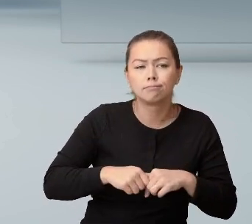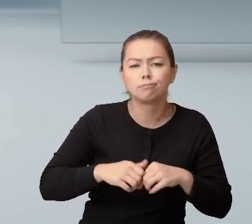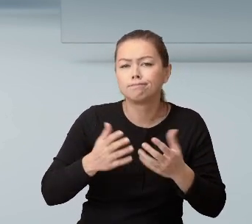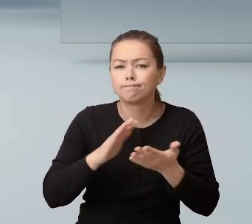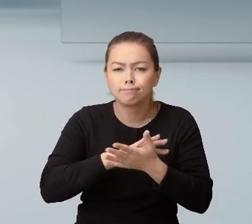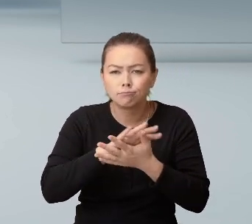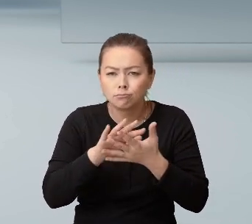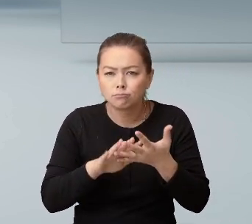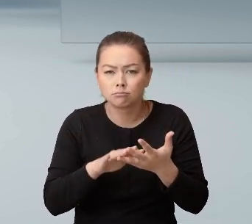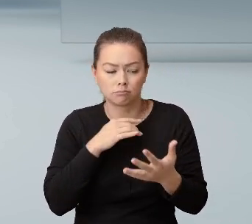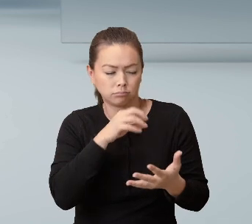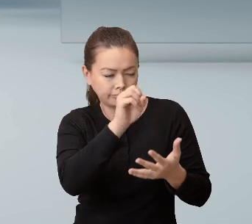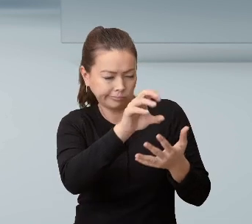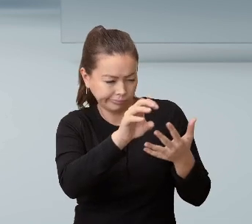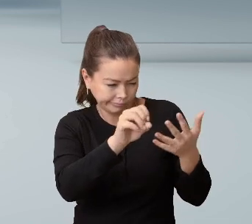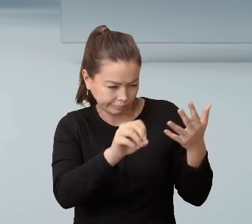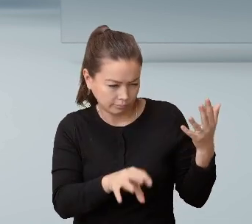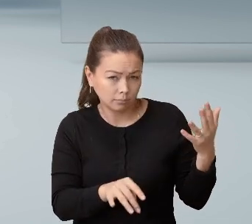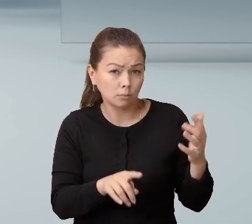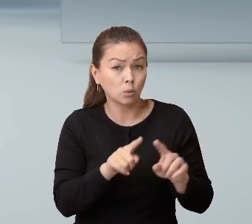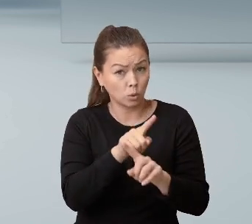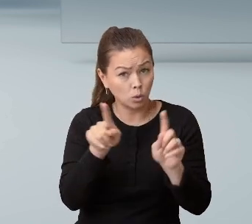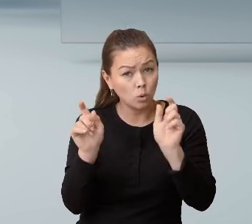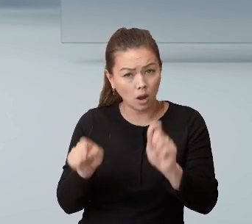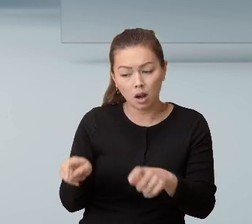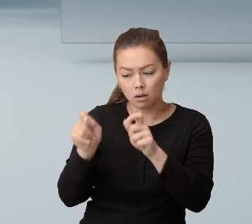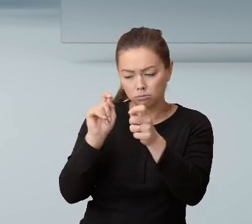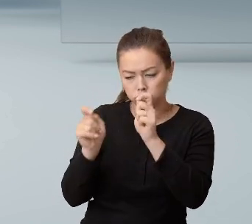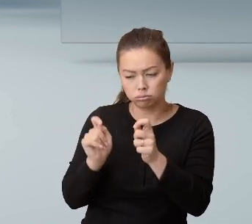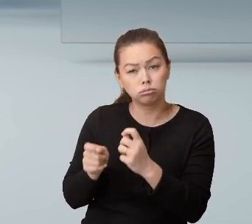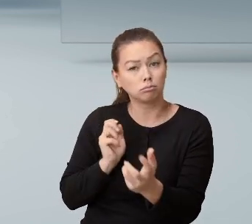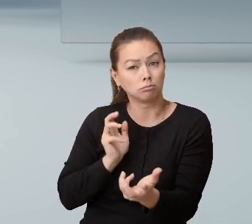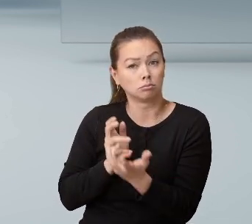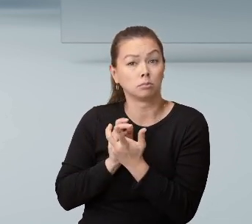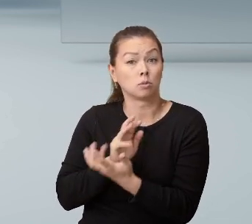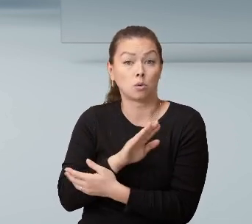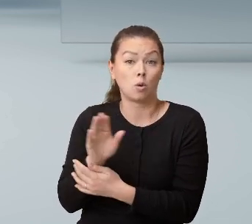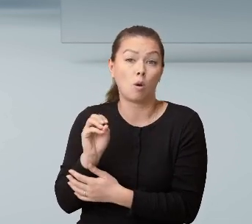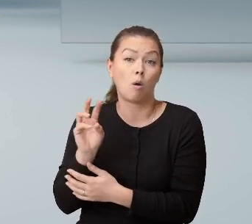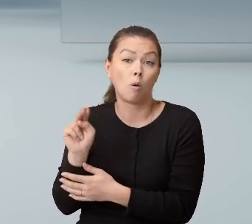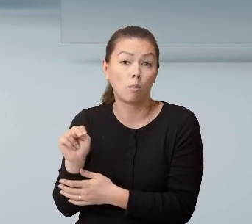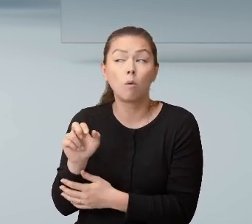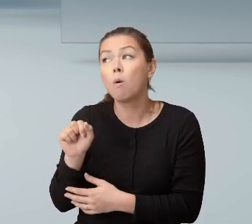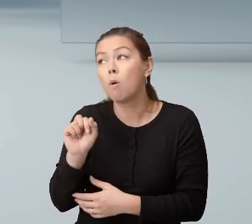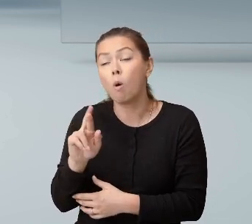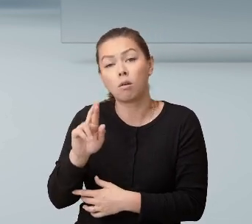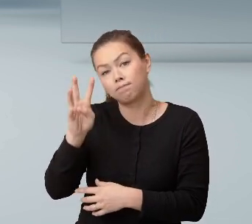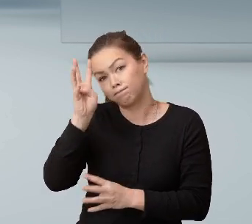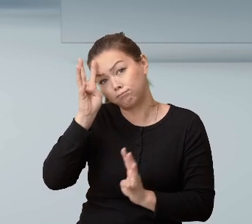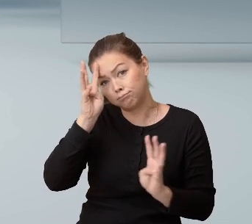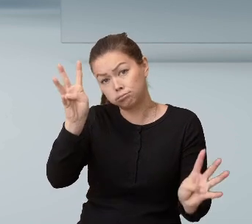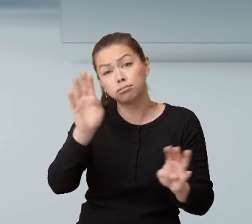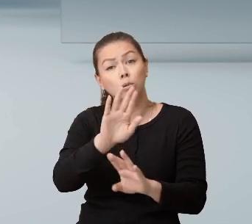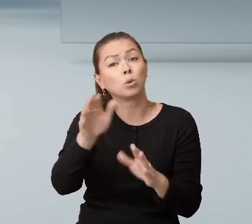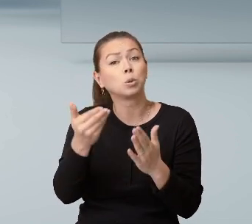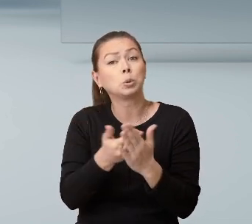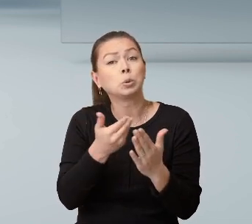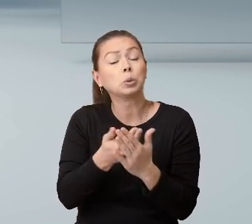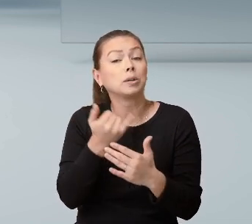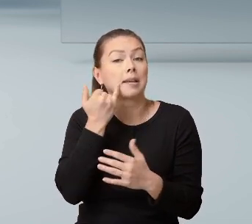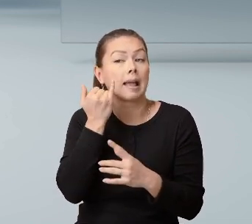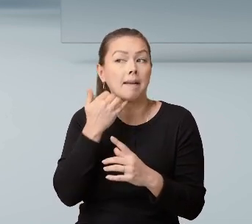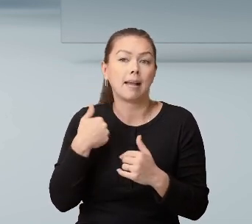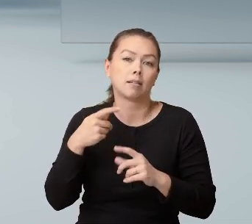out-of-the-box classifiers, and you can modify them and refine them to make them your own, or you can actually create your own identifiers as well. If you have